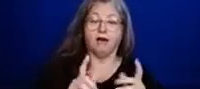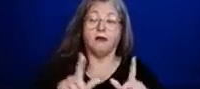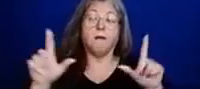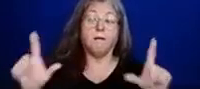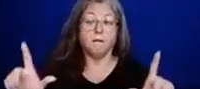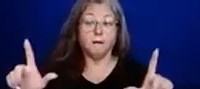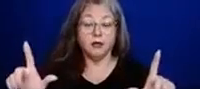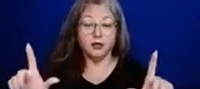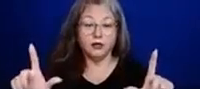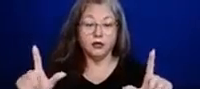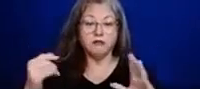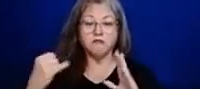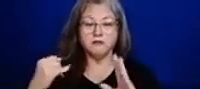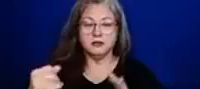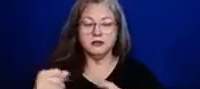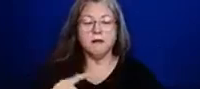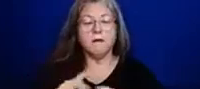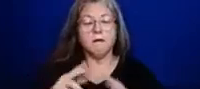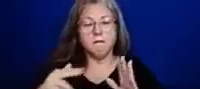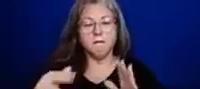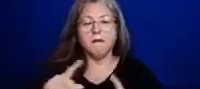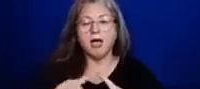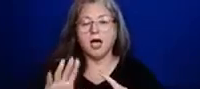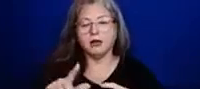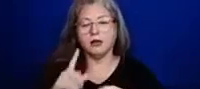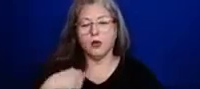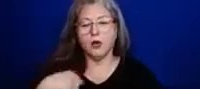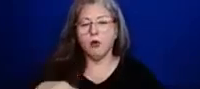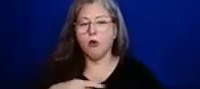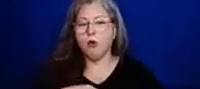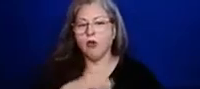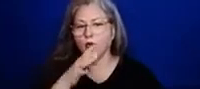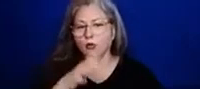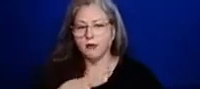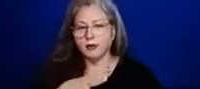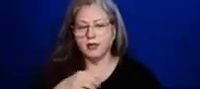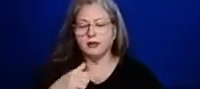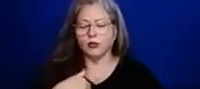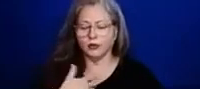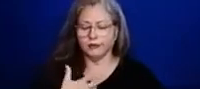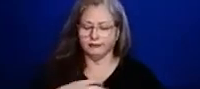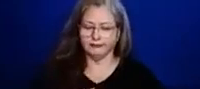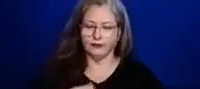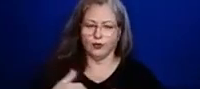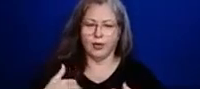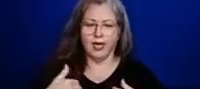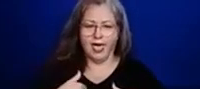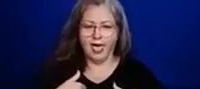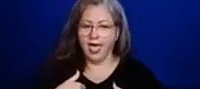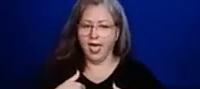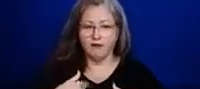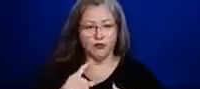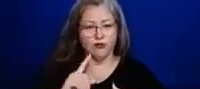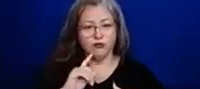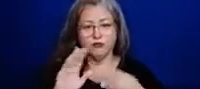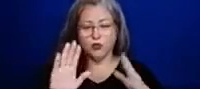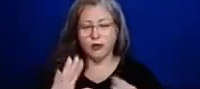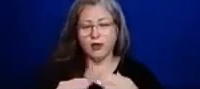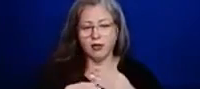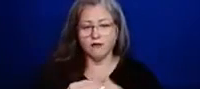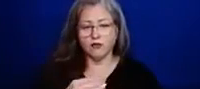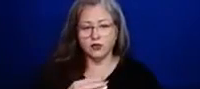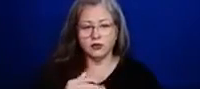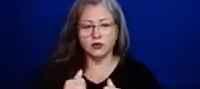of course, we all women have a wonderful influence